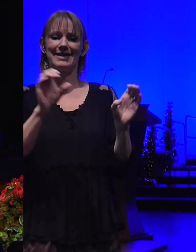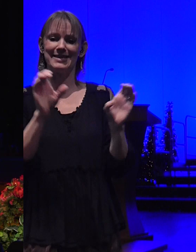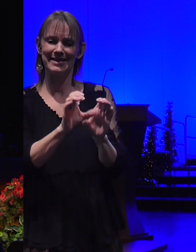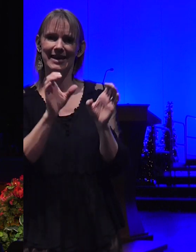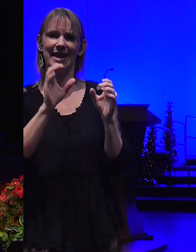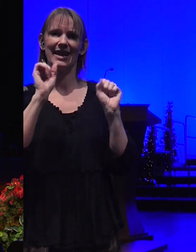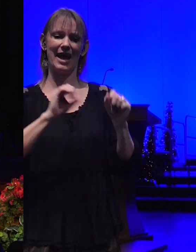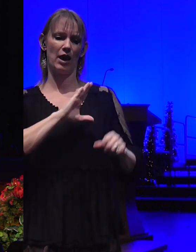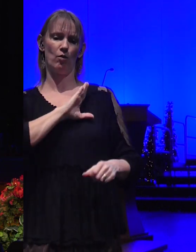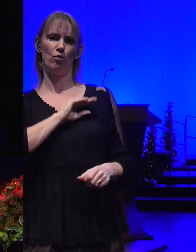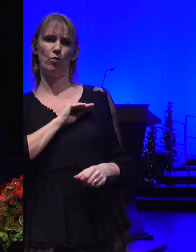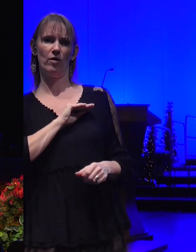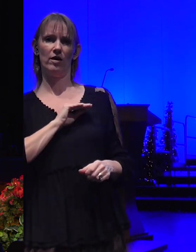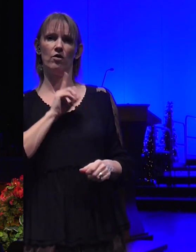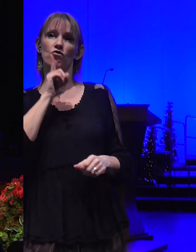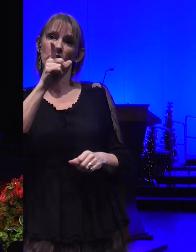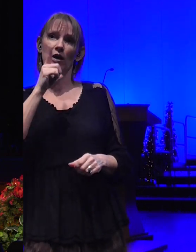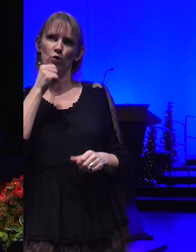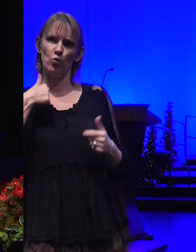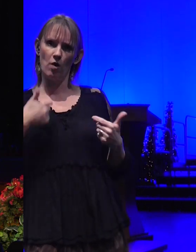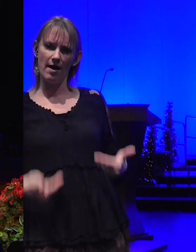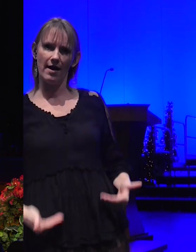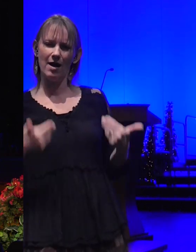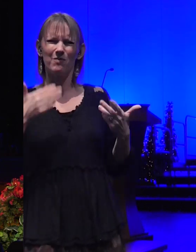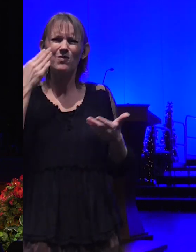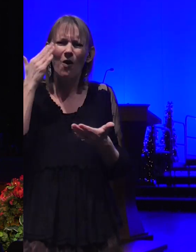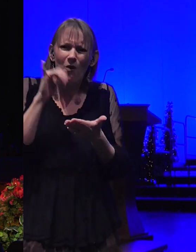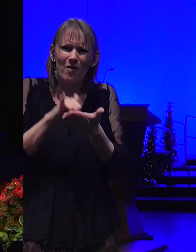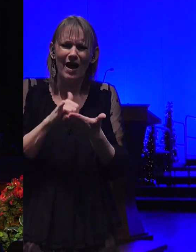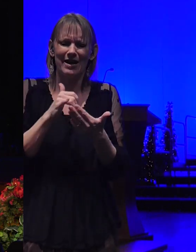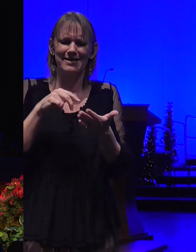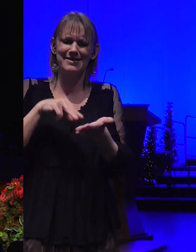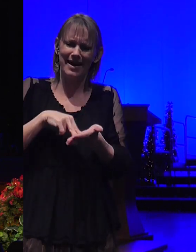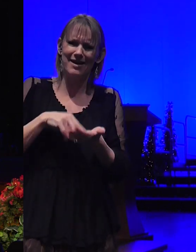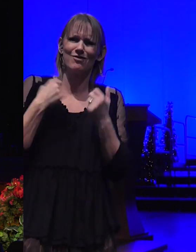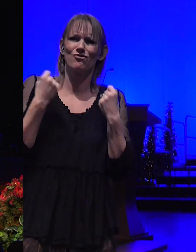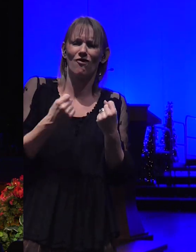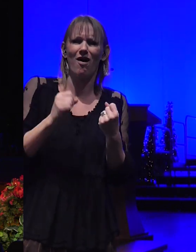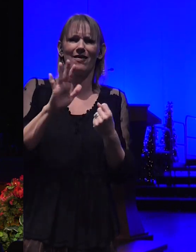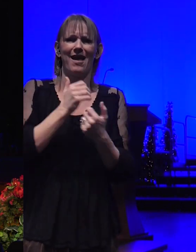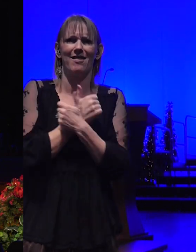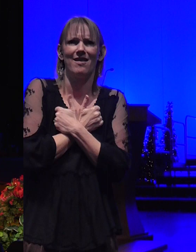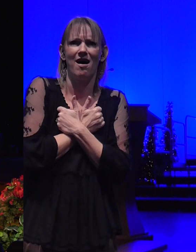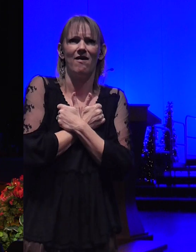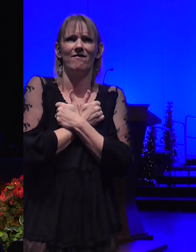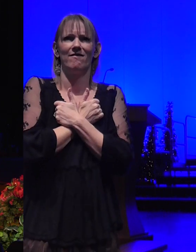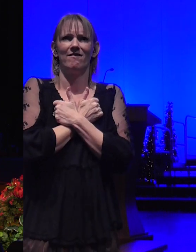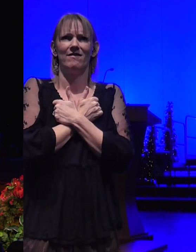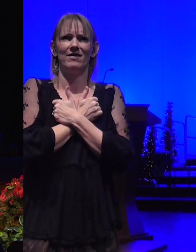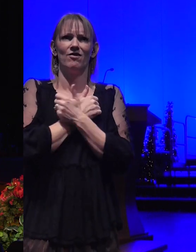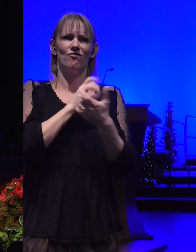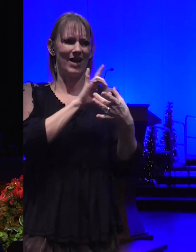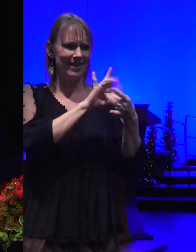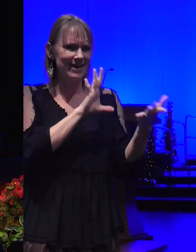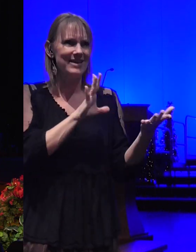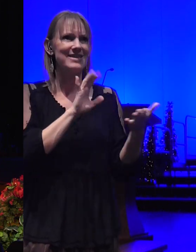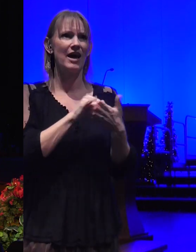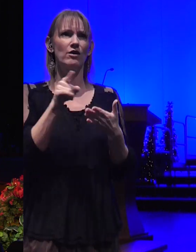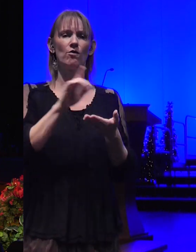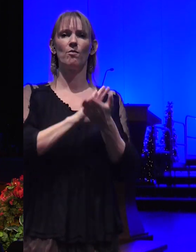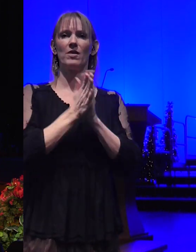real you. Know that. Stand strong in that love. Stand strong in who you are and release that you might be